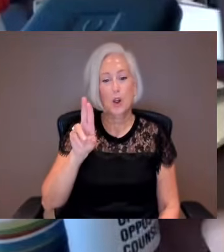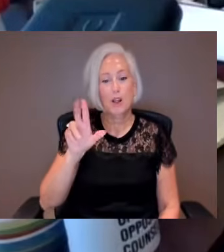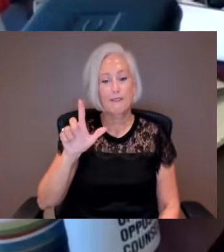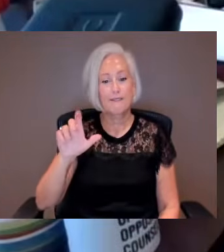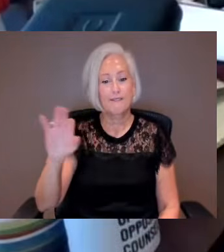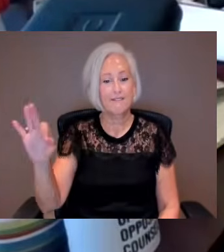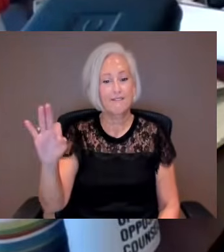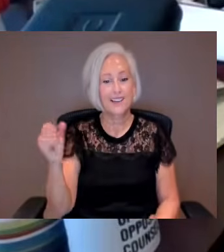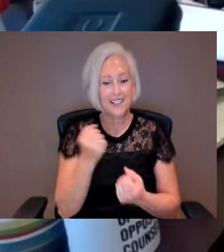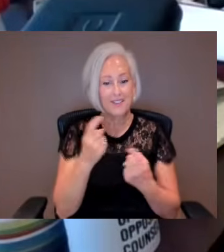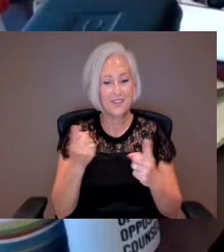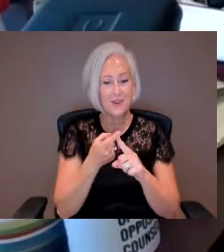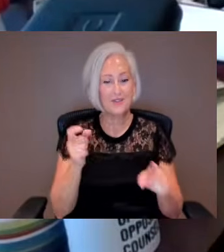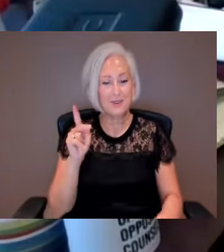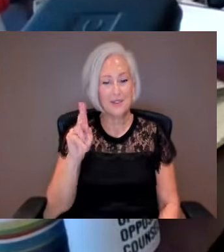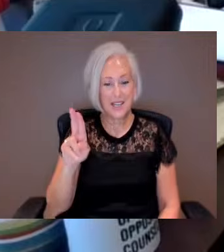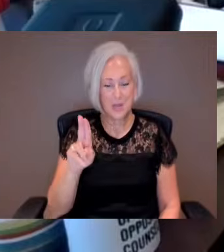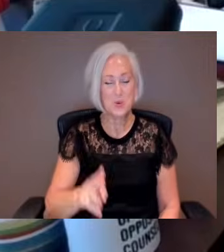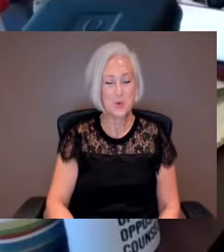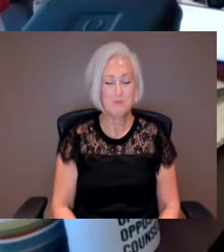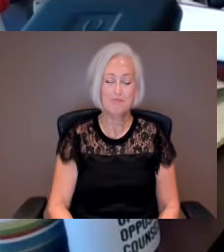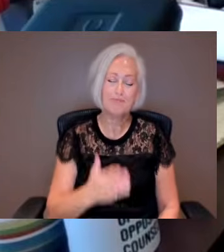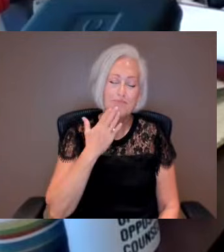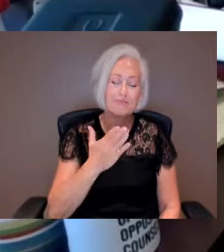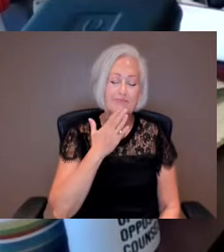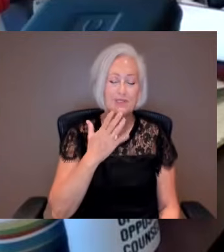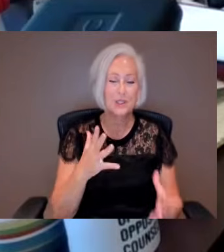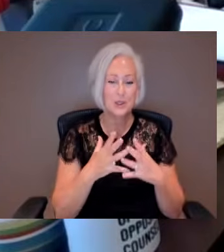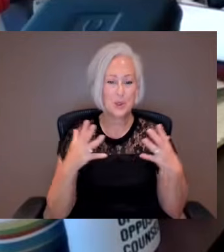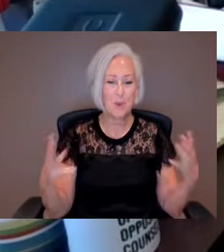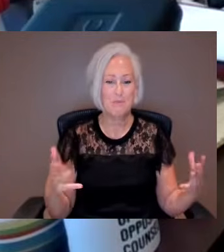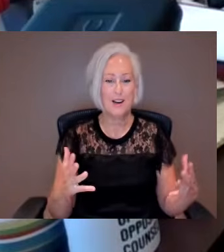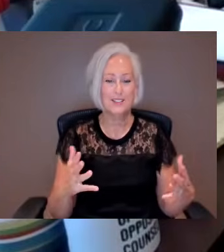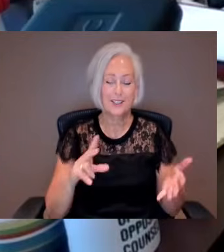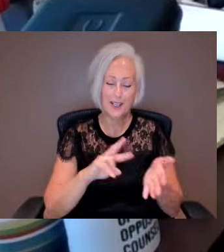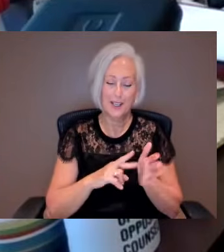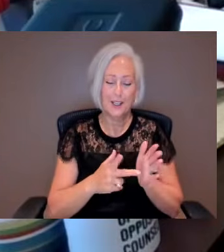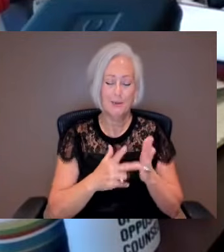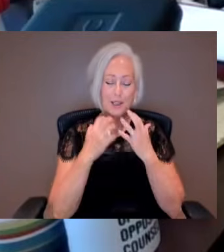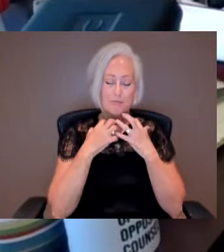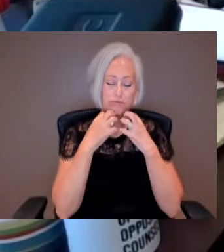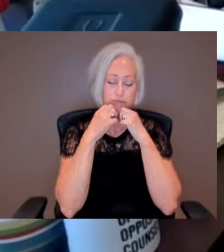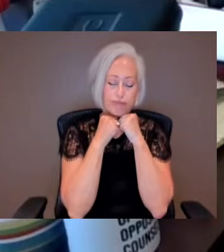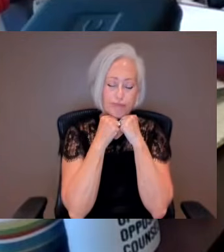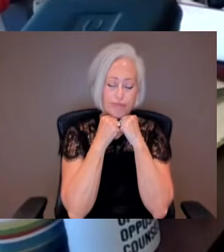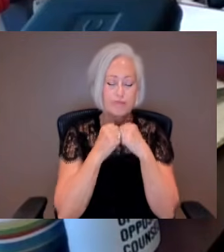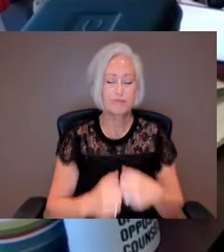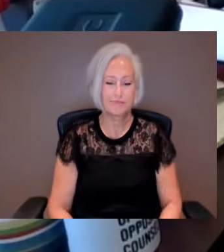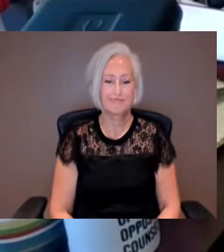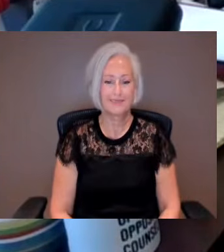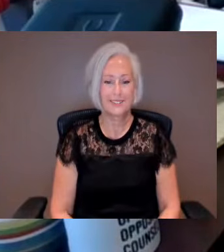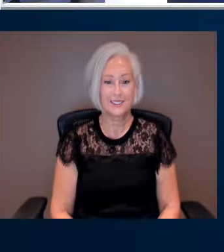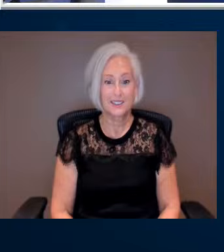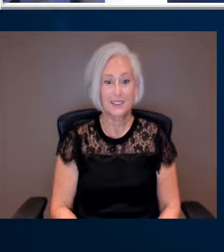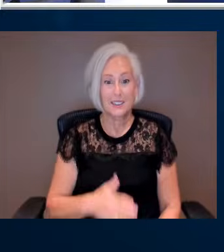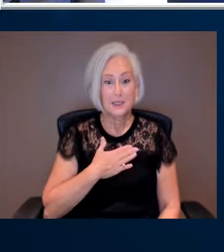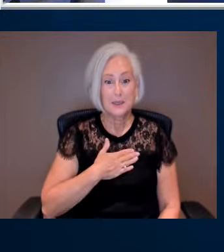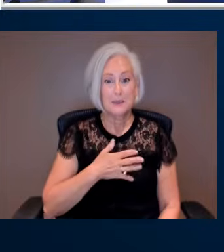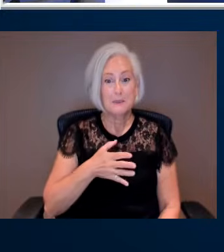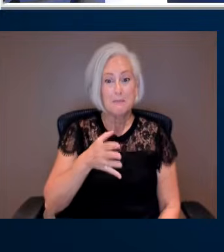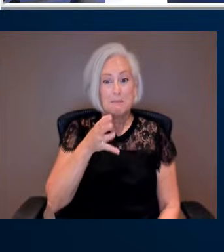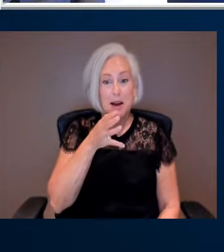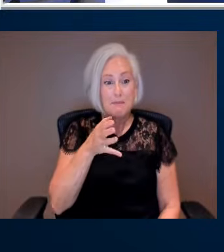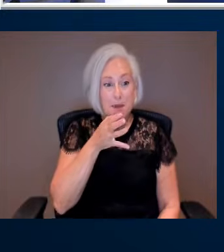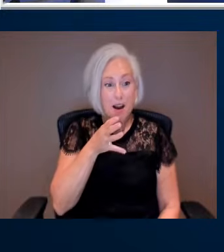at KU. So thank you so much. You guys mean a lot to me. And also my mom was Dr. Lee's second grade